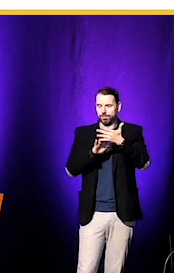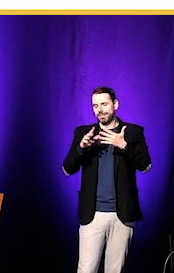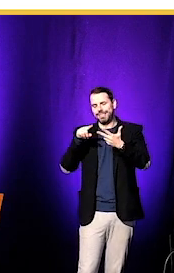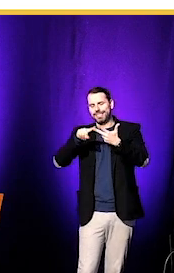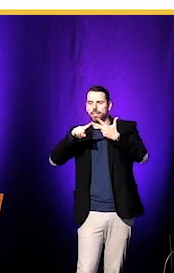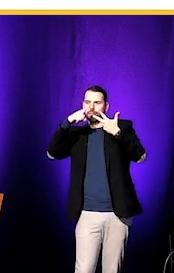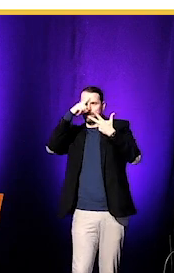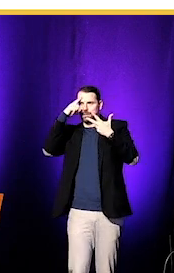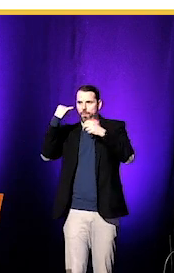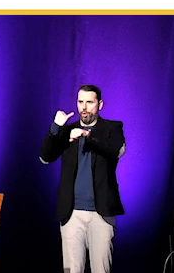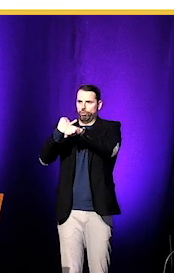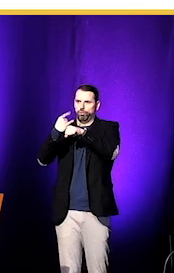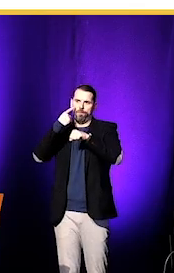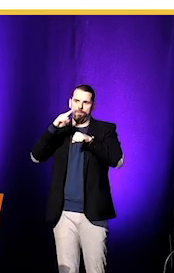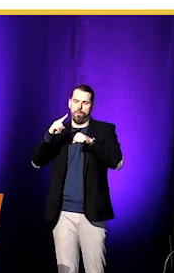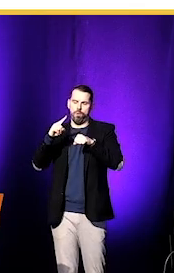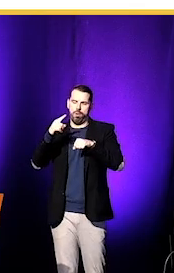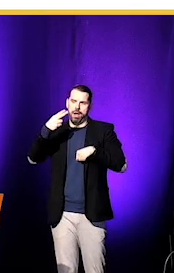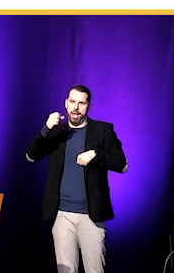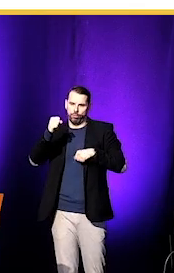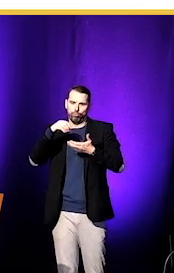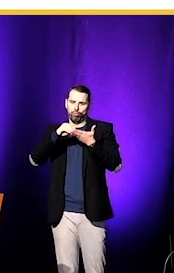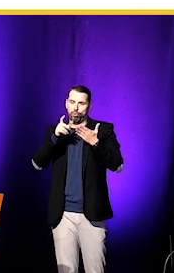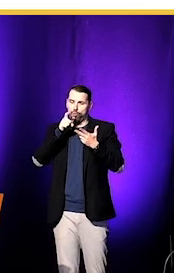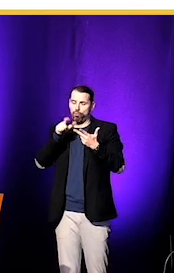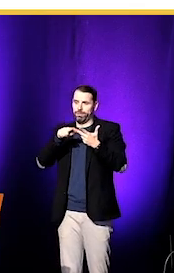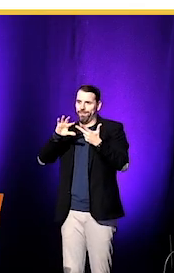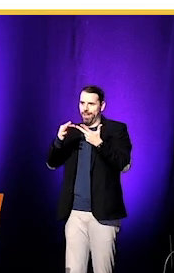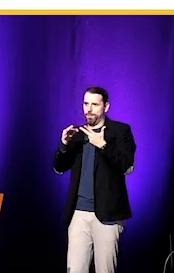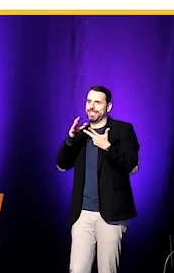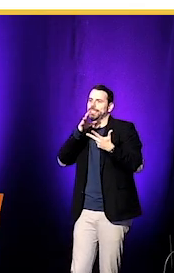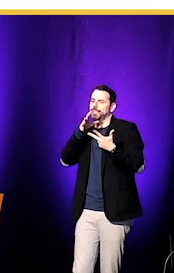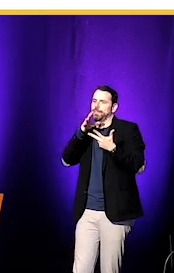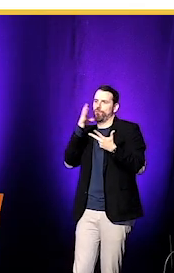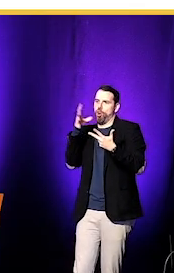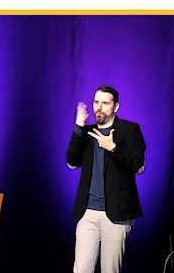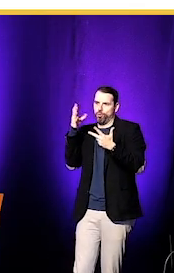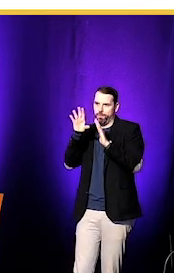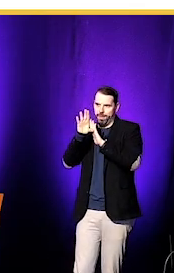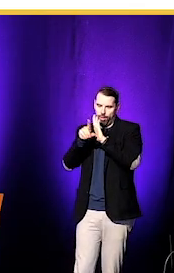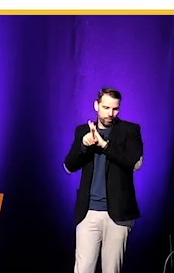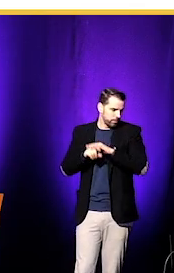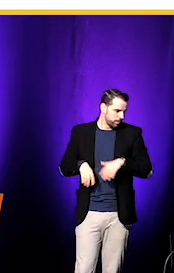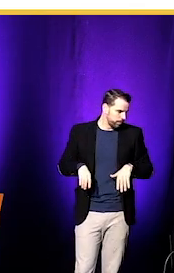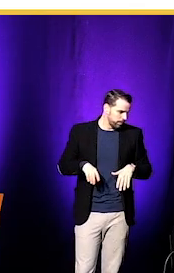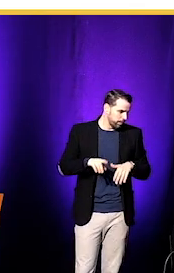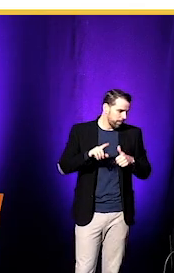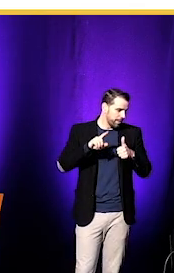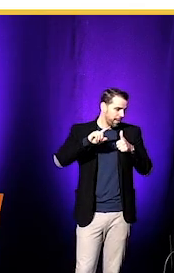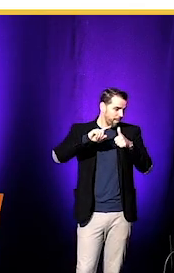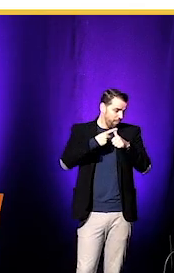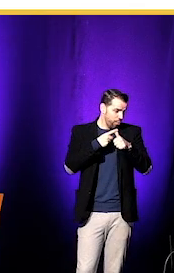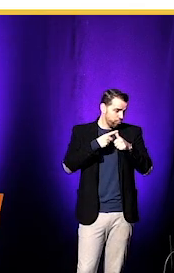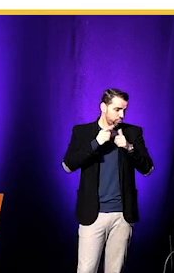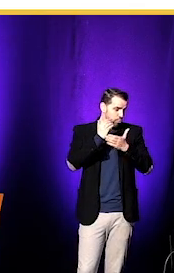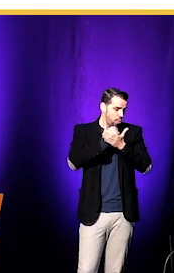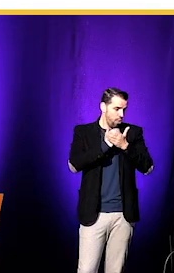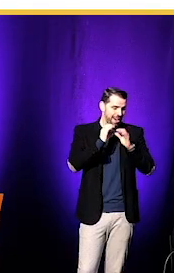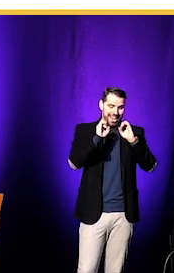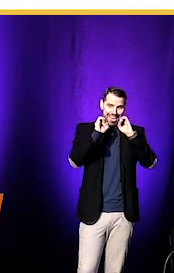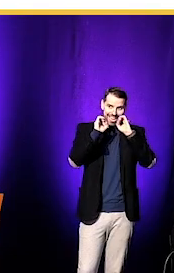school students from migrant farm worker backgrounds. The first ecology included Education 194,